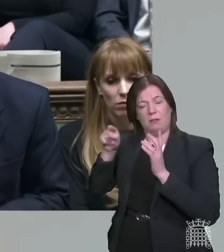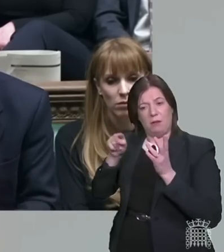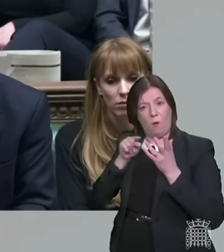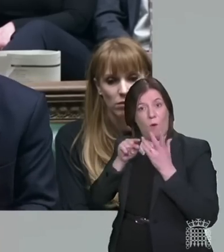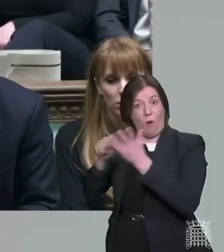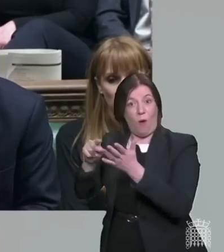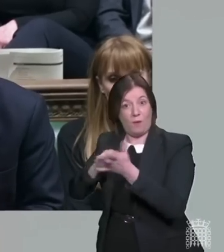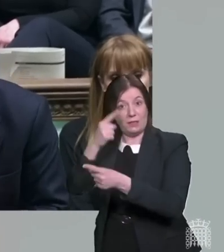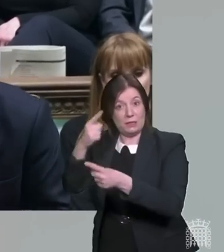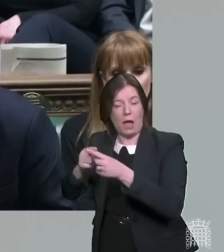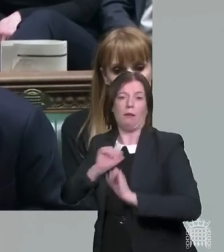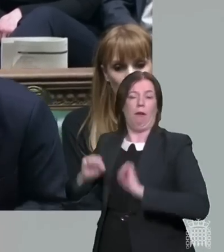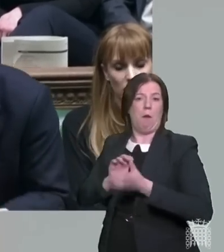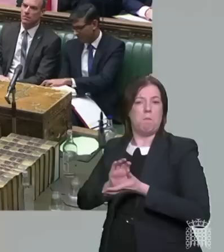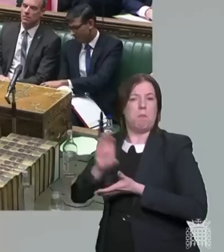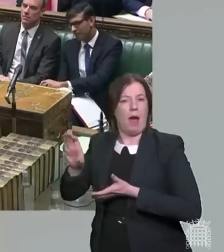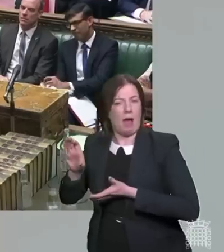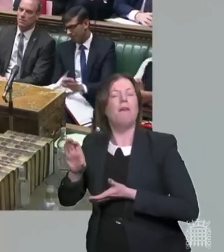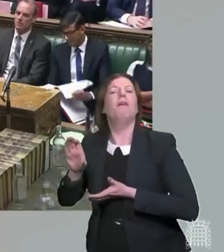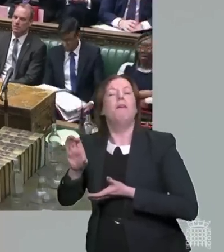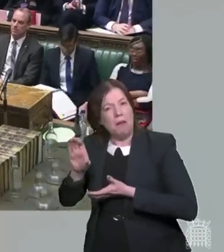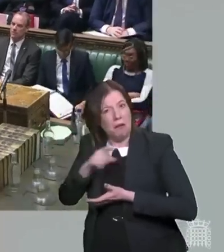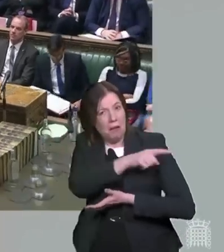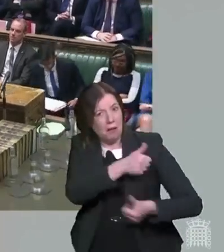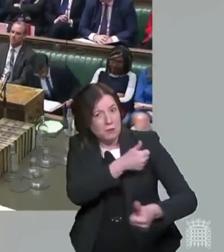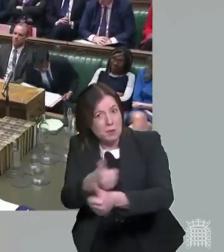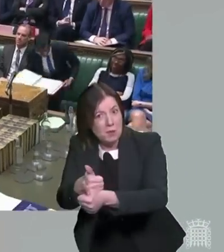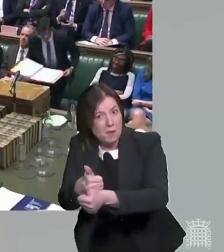be in charge of taxpayer money?